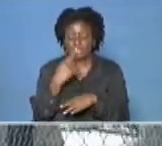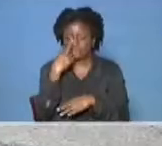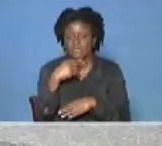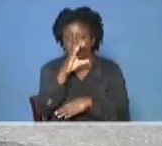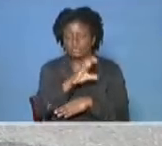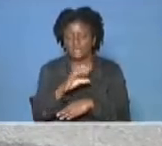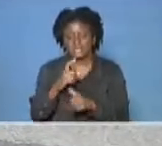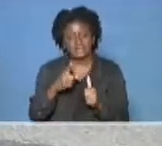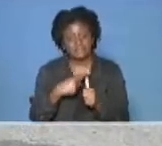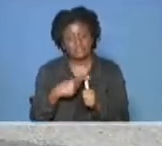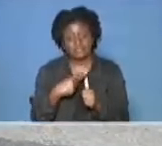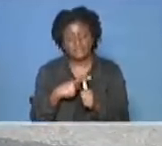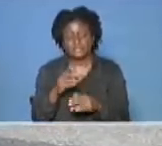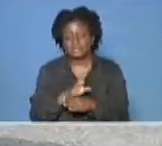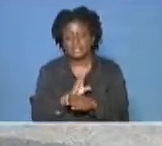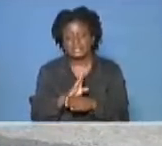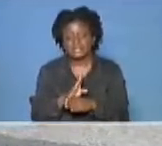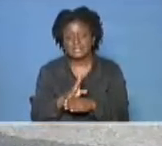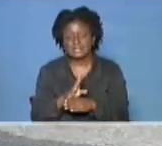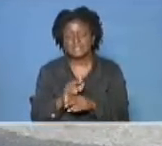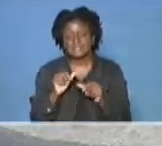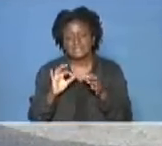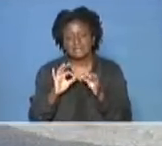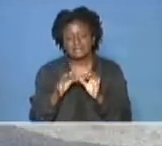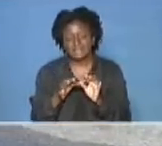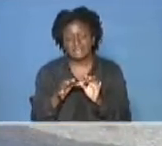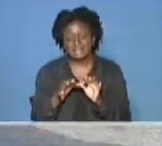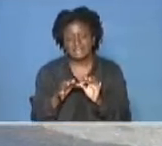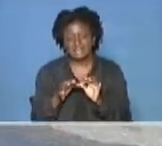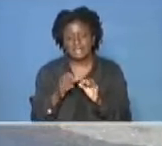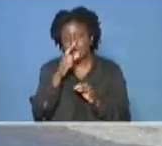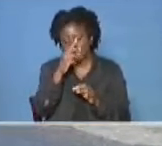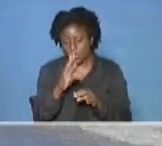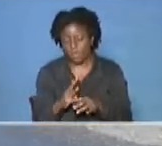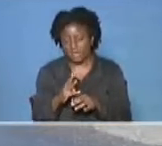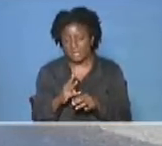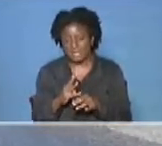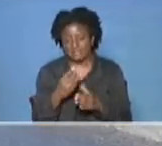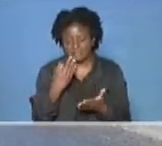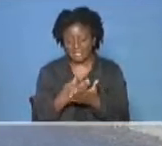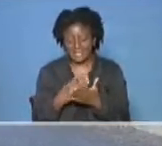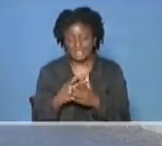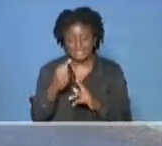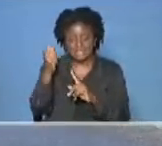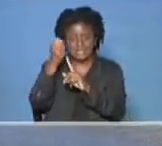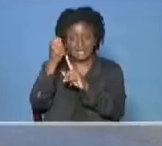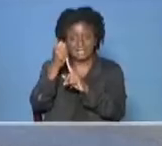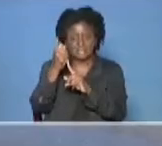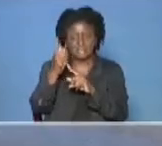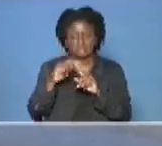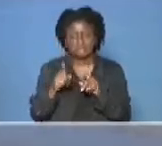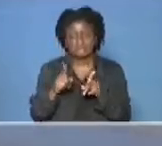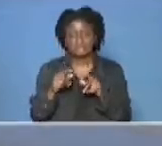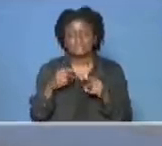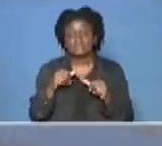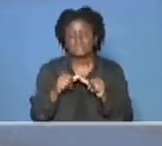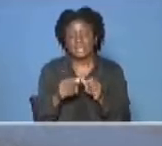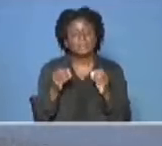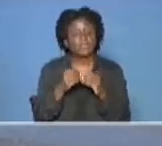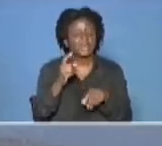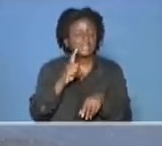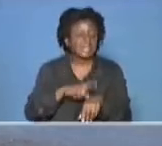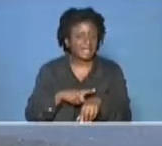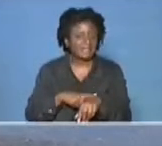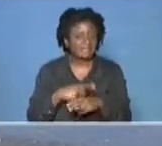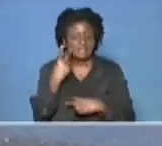to not only set quarterly operational and financial targets, but to spend more time visiting Family Island residents, particularly those